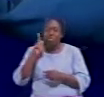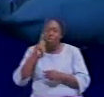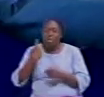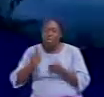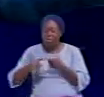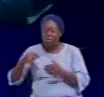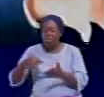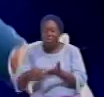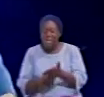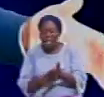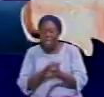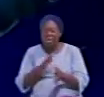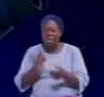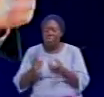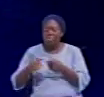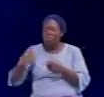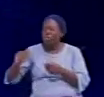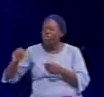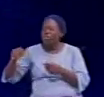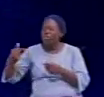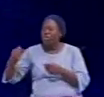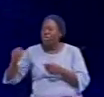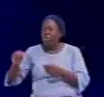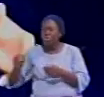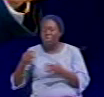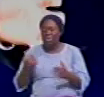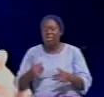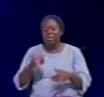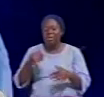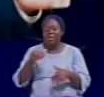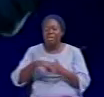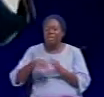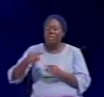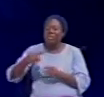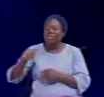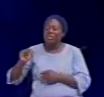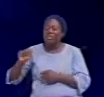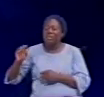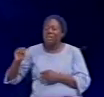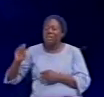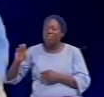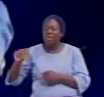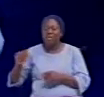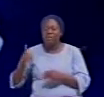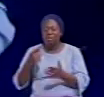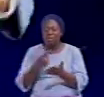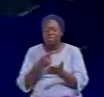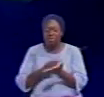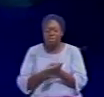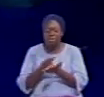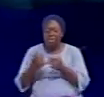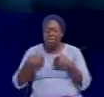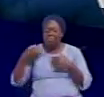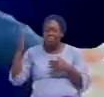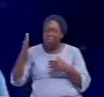to Togo, and now right here in Zambia, this gospel has been preached and has been released into